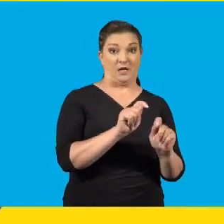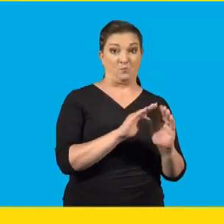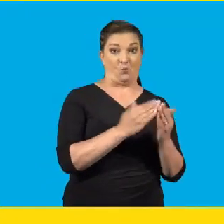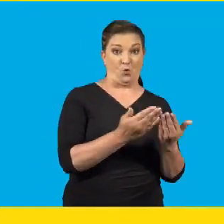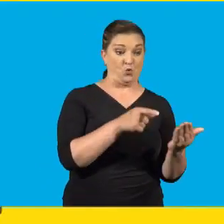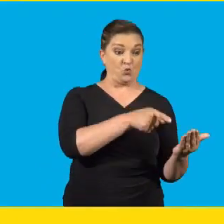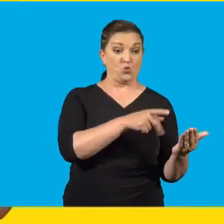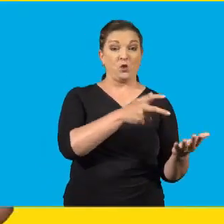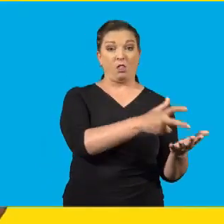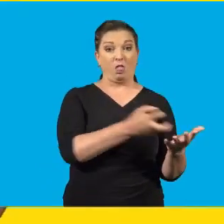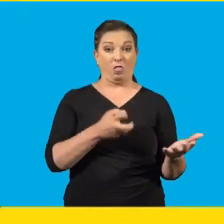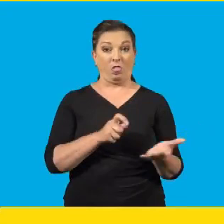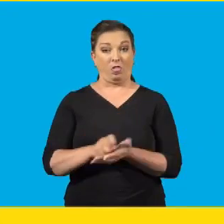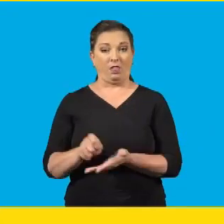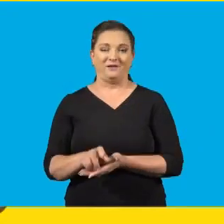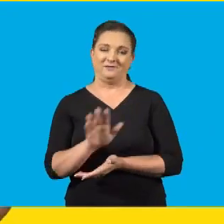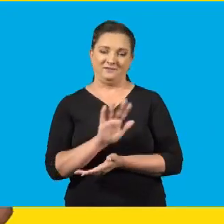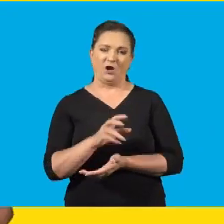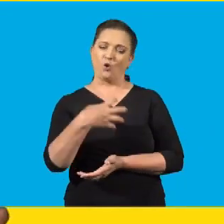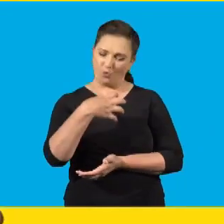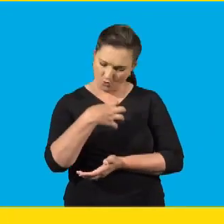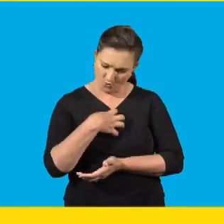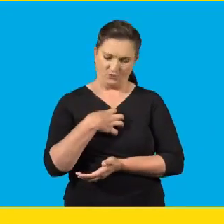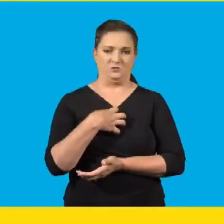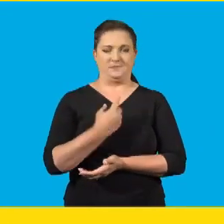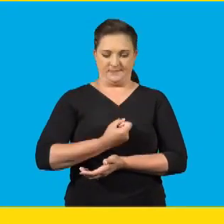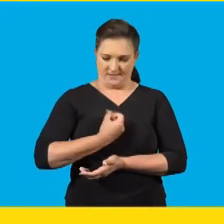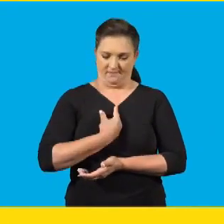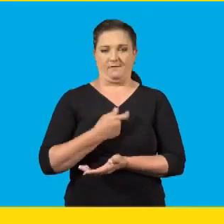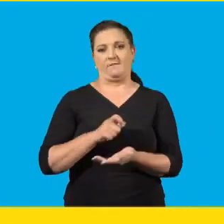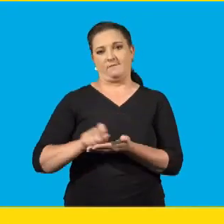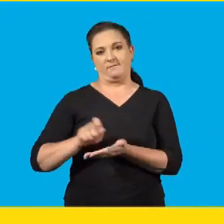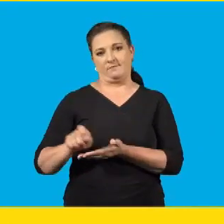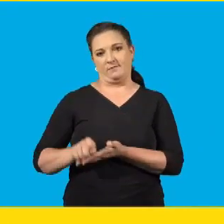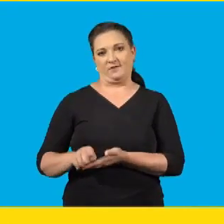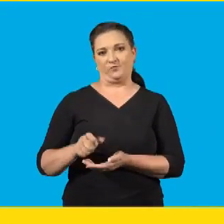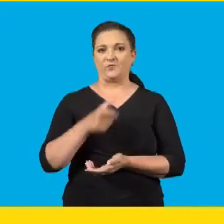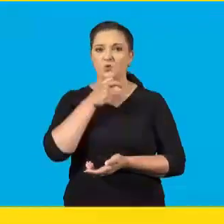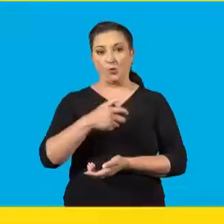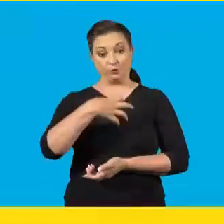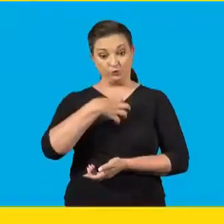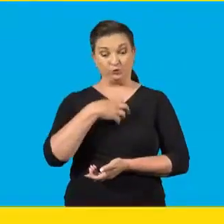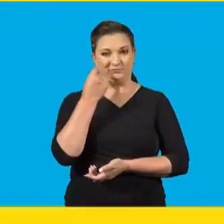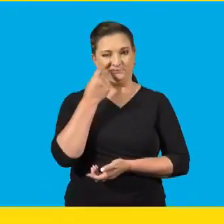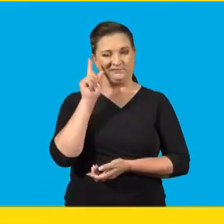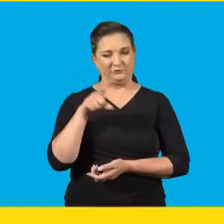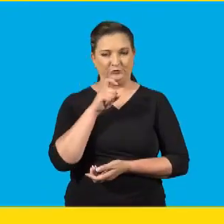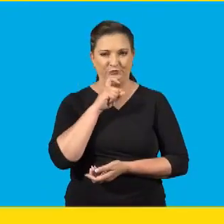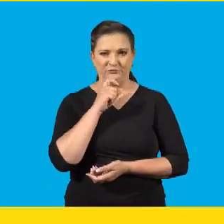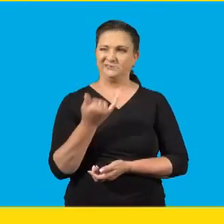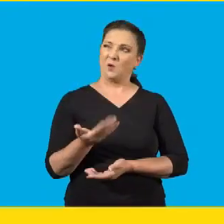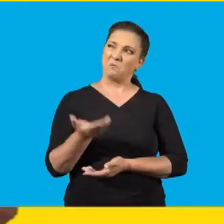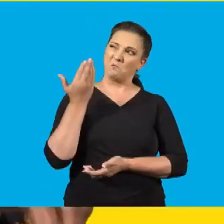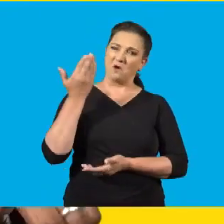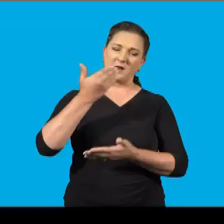They should be in your own words. Now, let's look at an example from a past